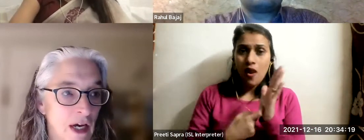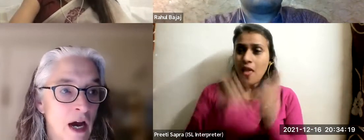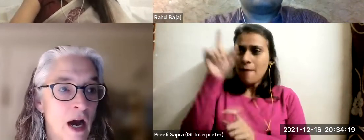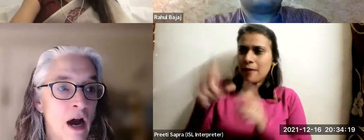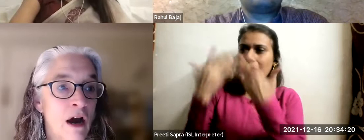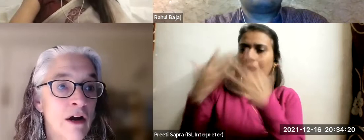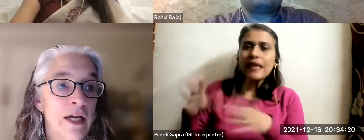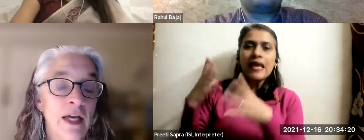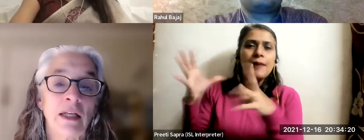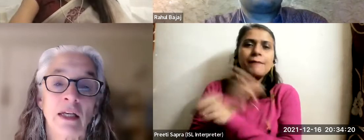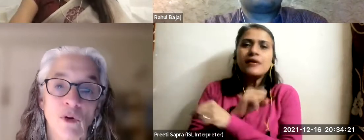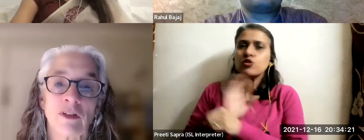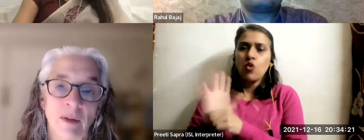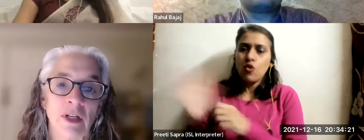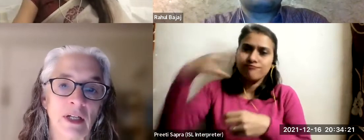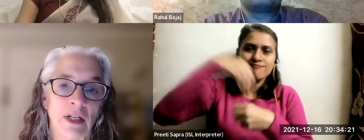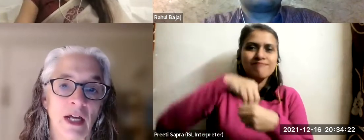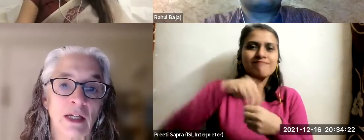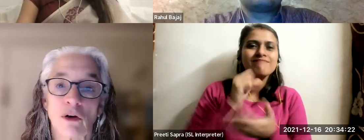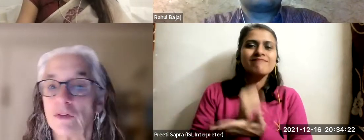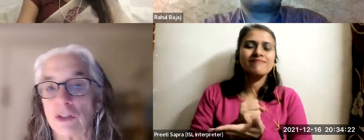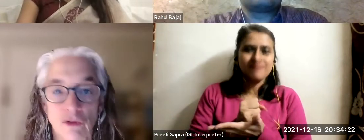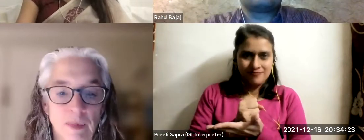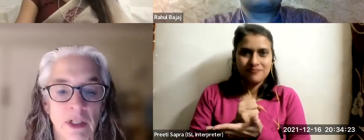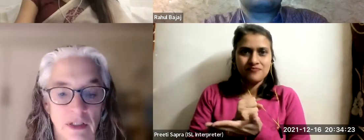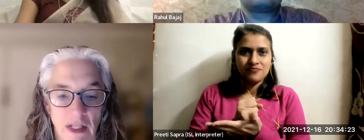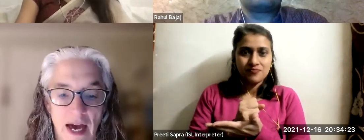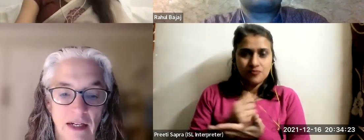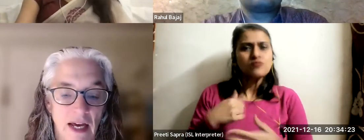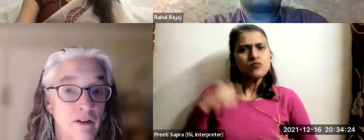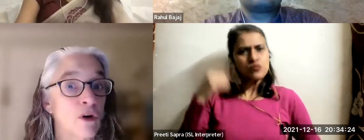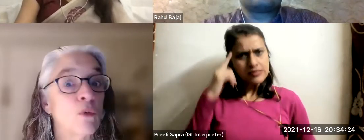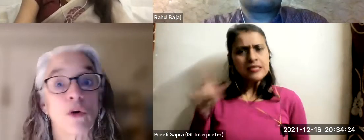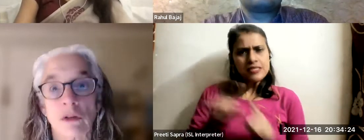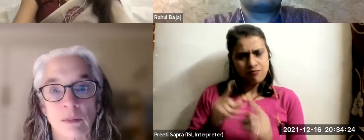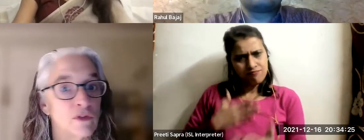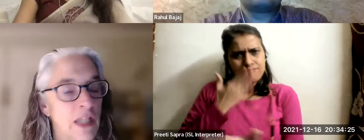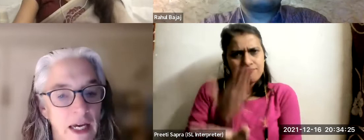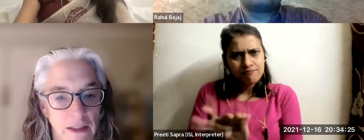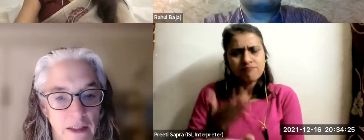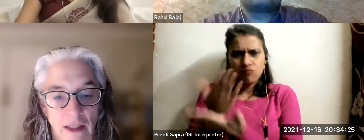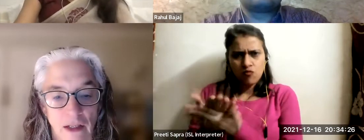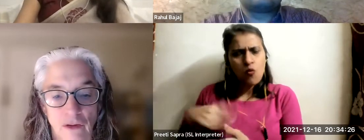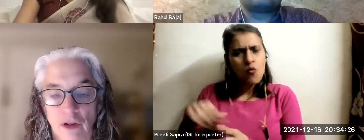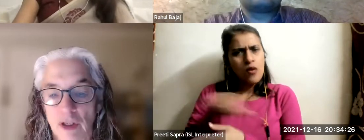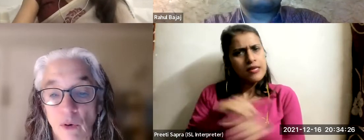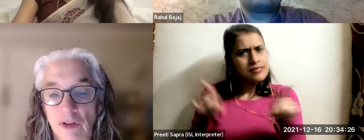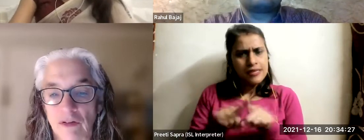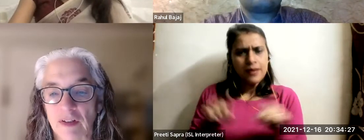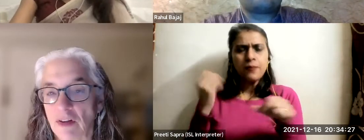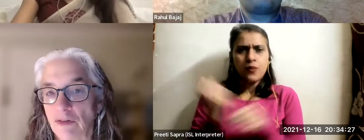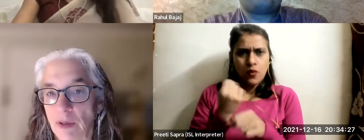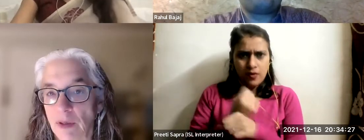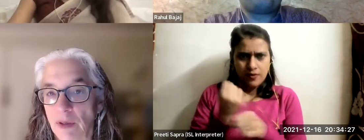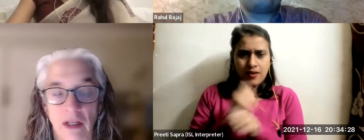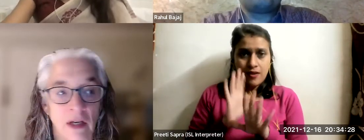out are getting more accepted. And I think COVID contributed to that as the whole world moved online. So the importance